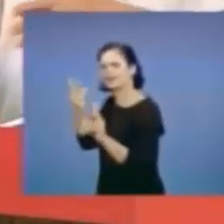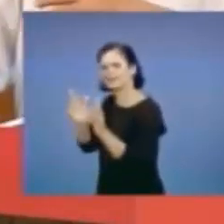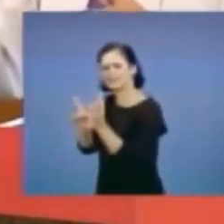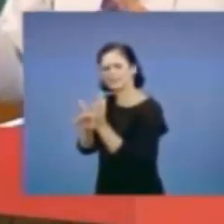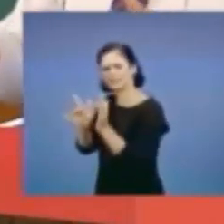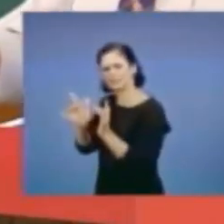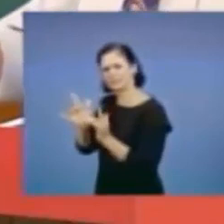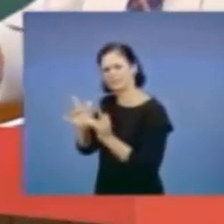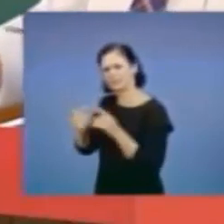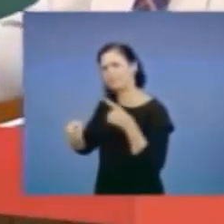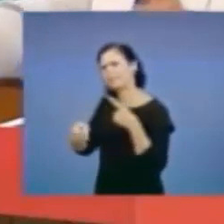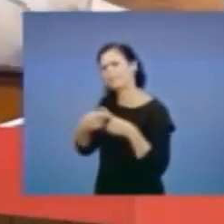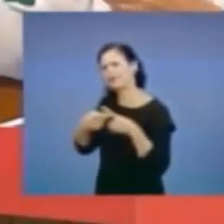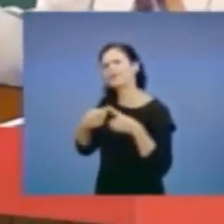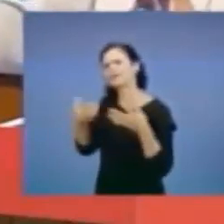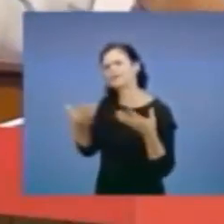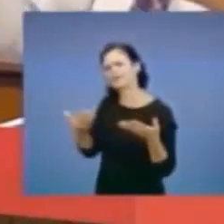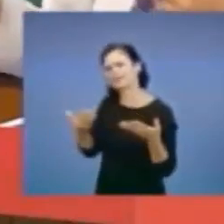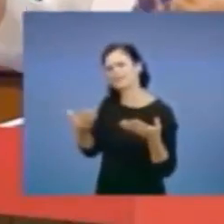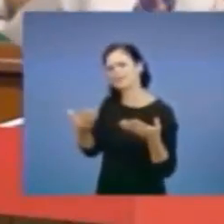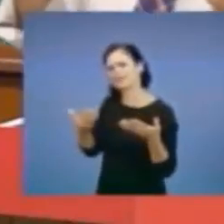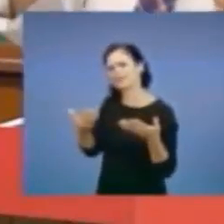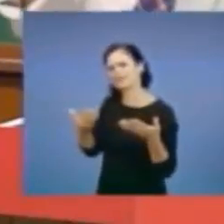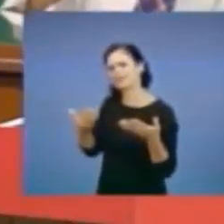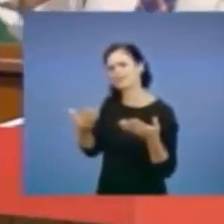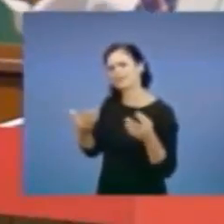Jesus? Why?